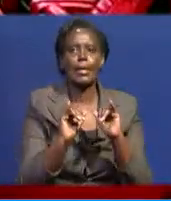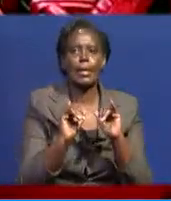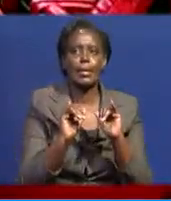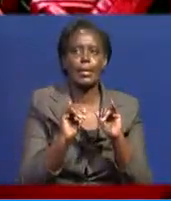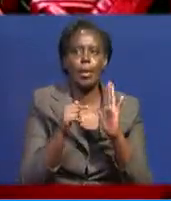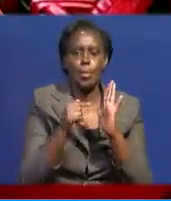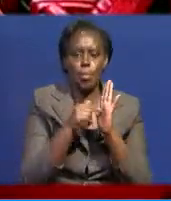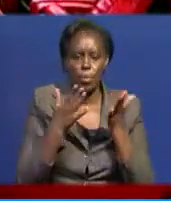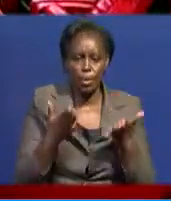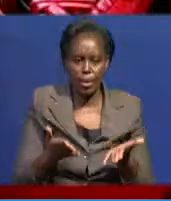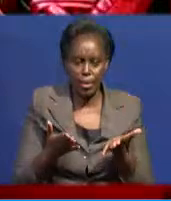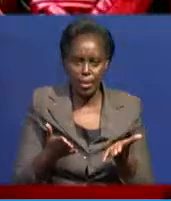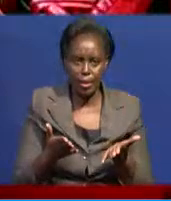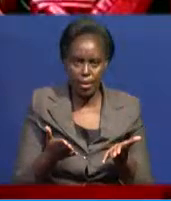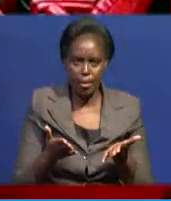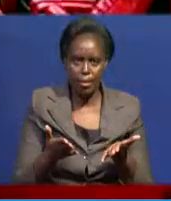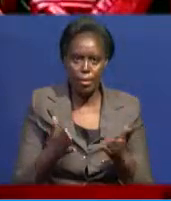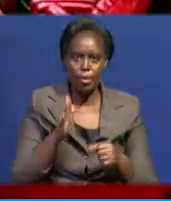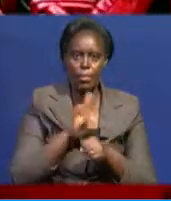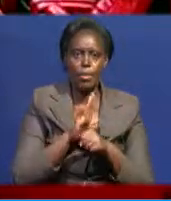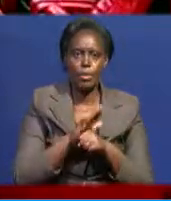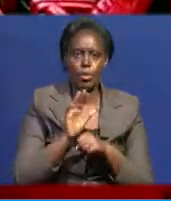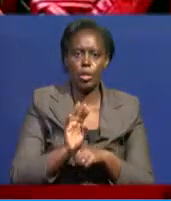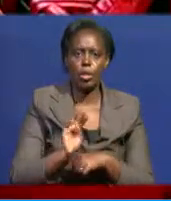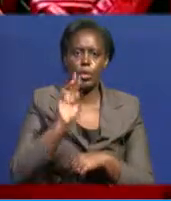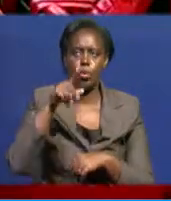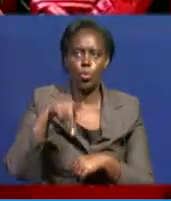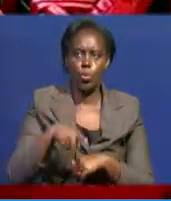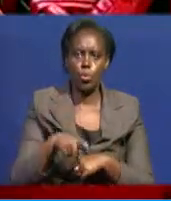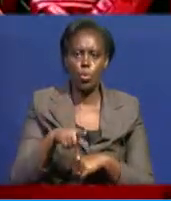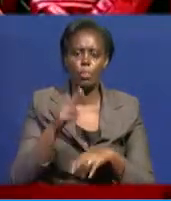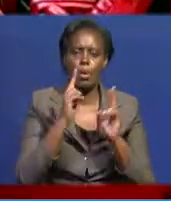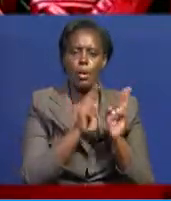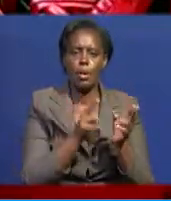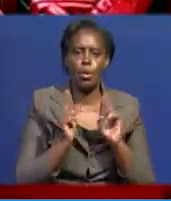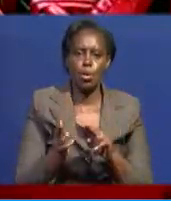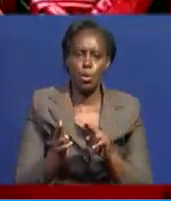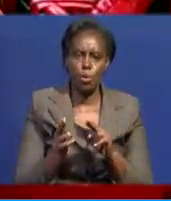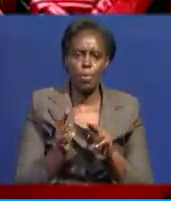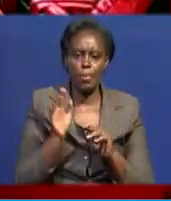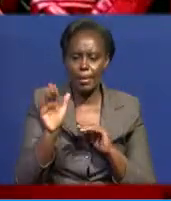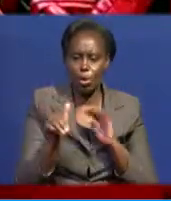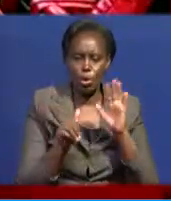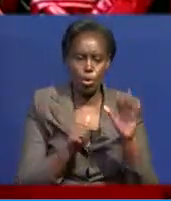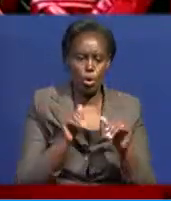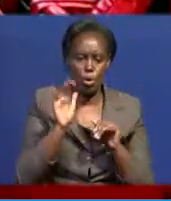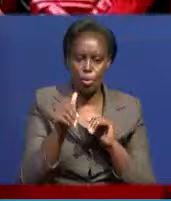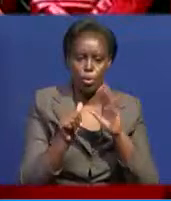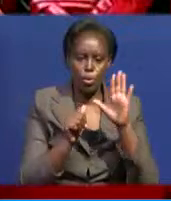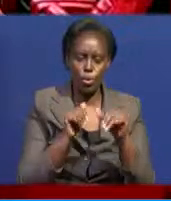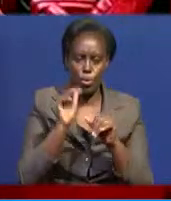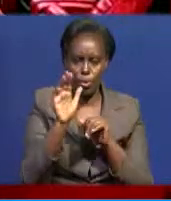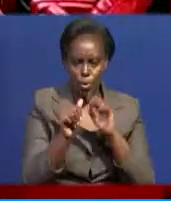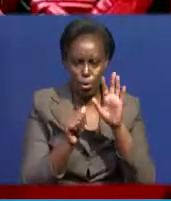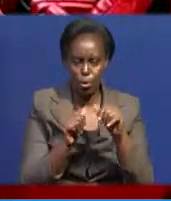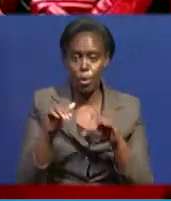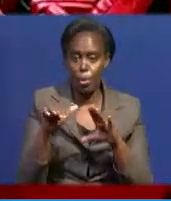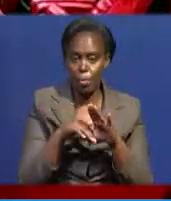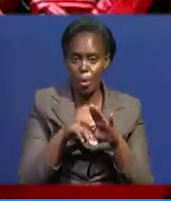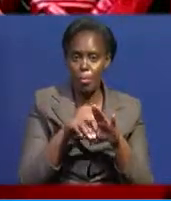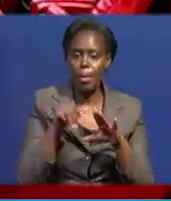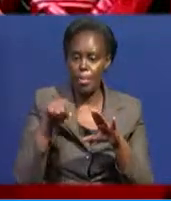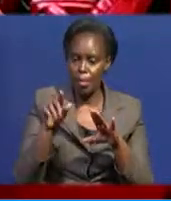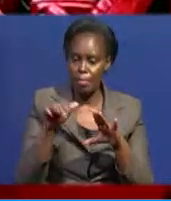point, the Majority Whip normally whips the members into the